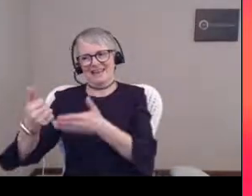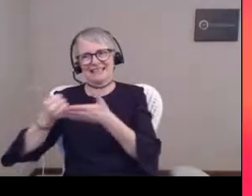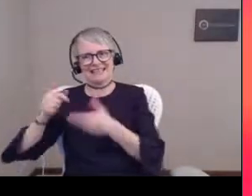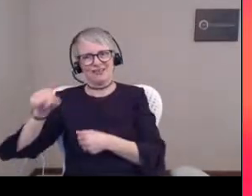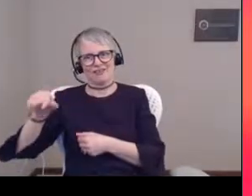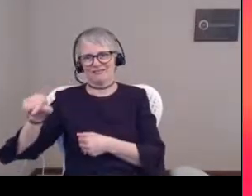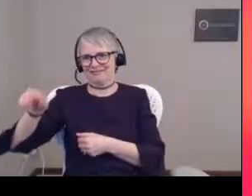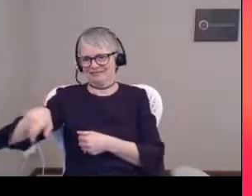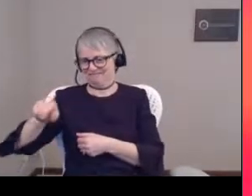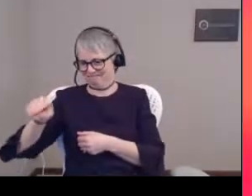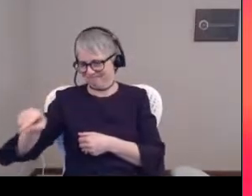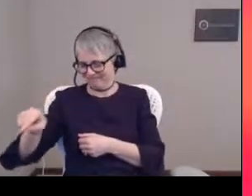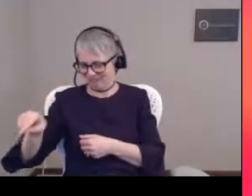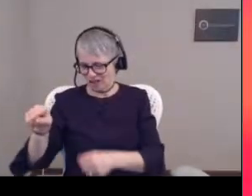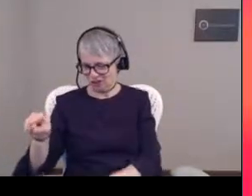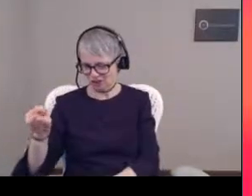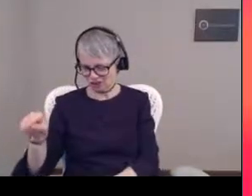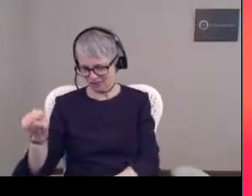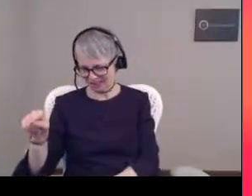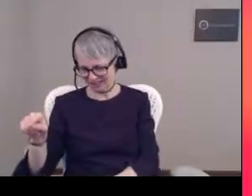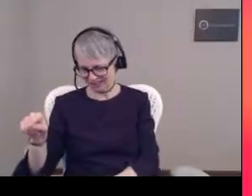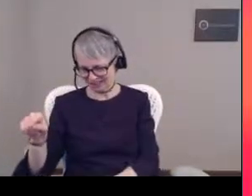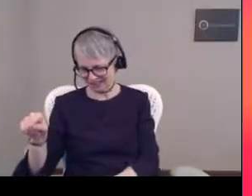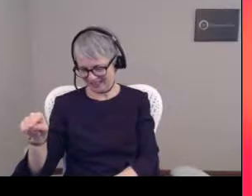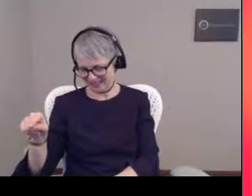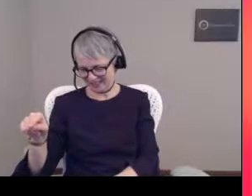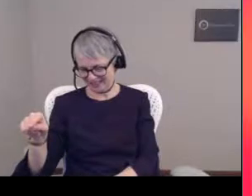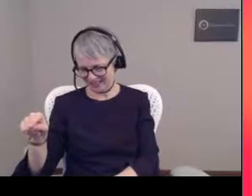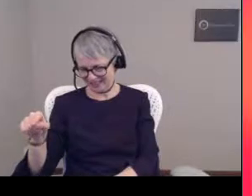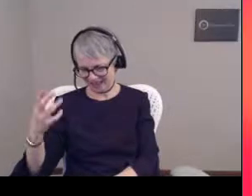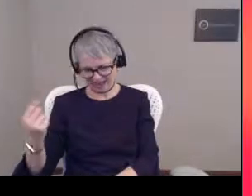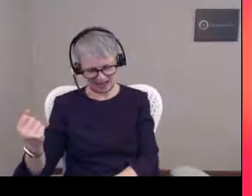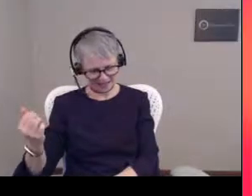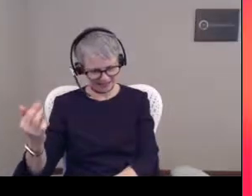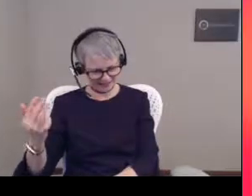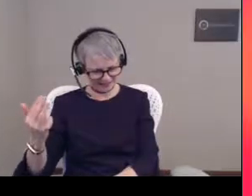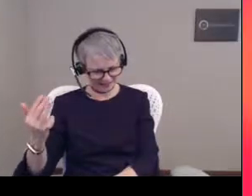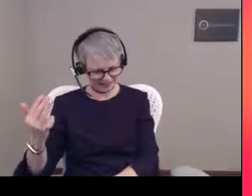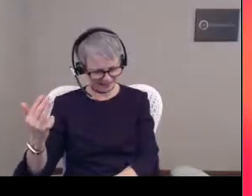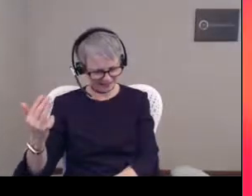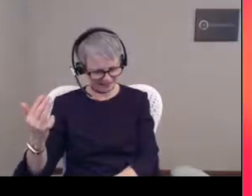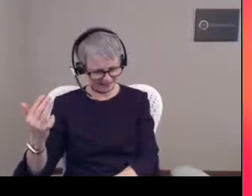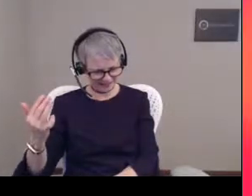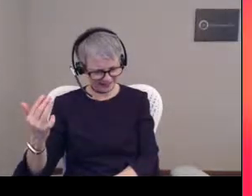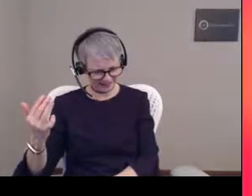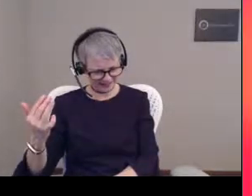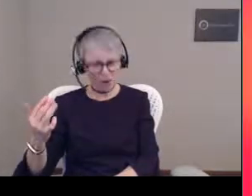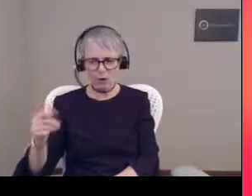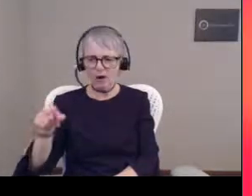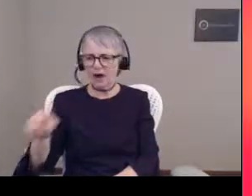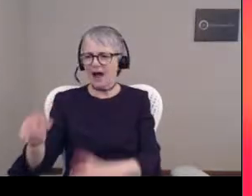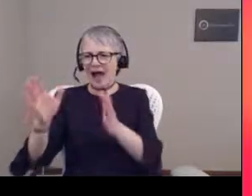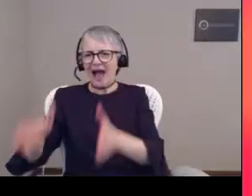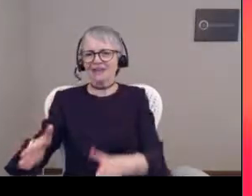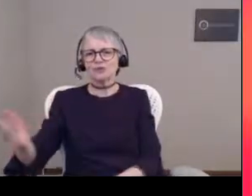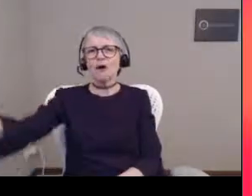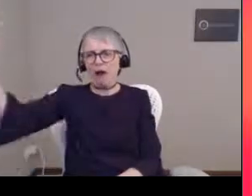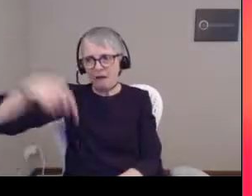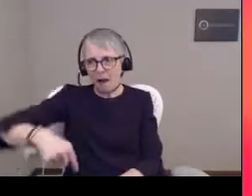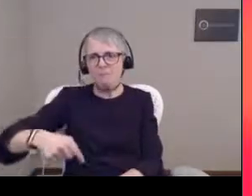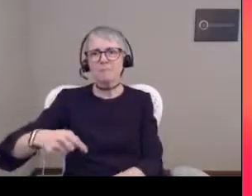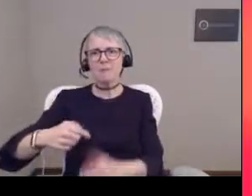had initially 3 different, she wanted to come to the building 3 different times just to assess